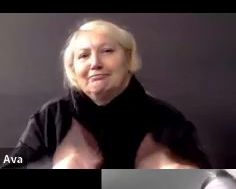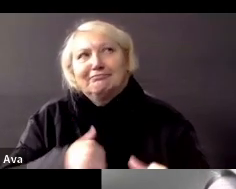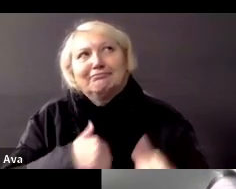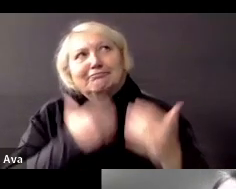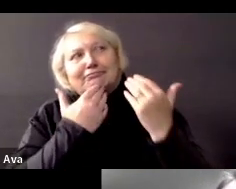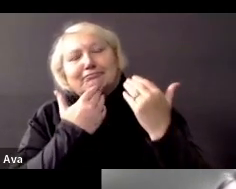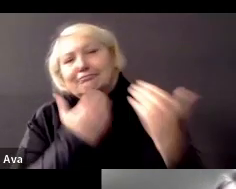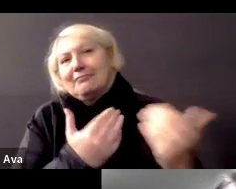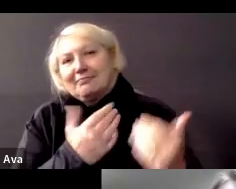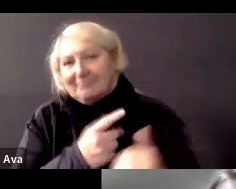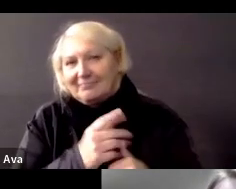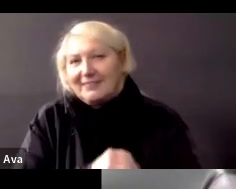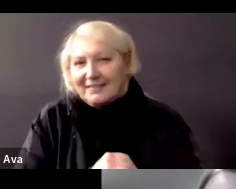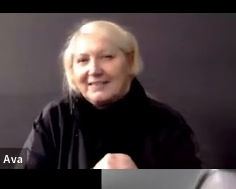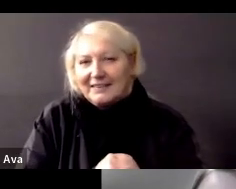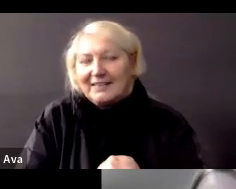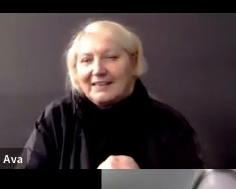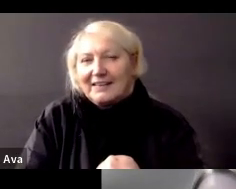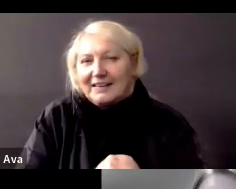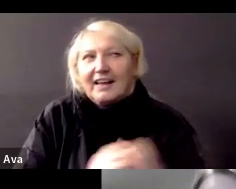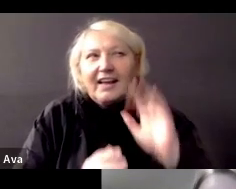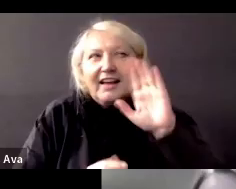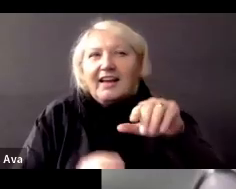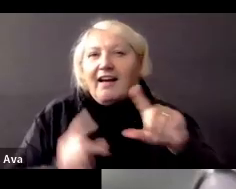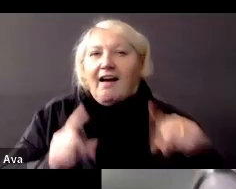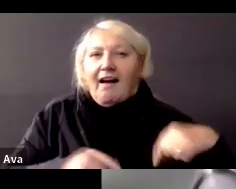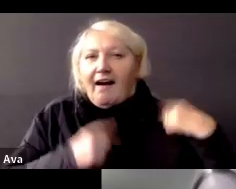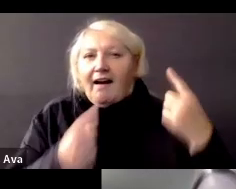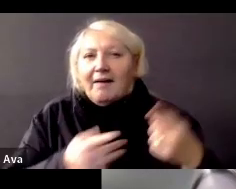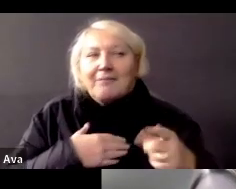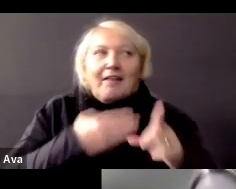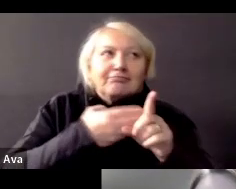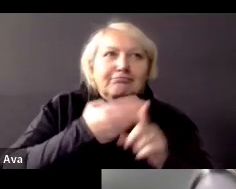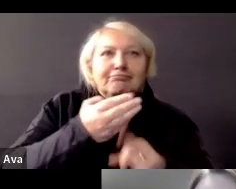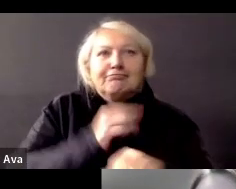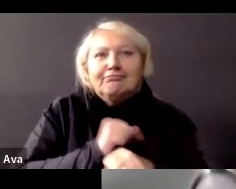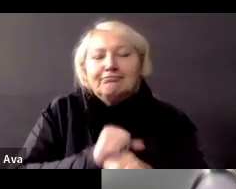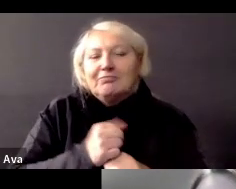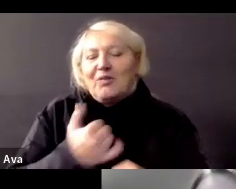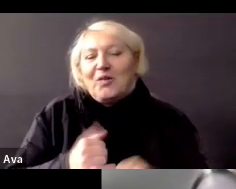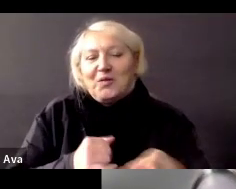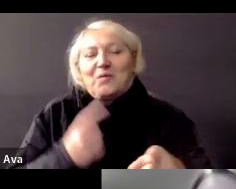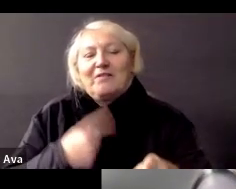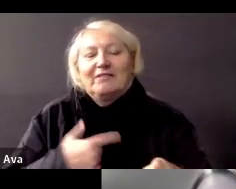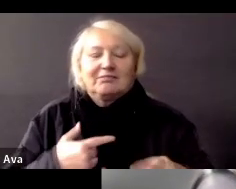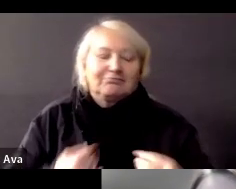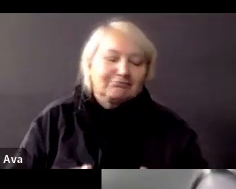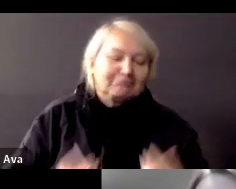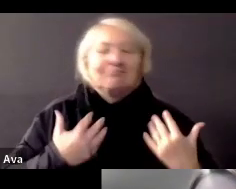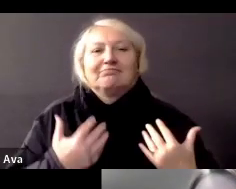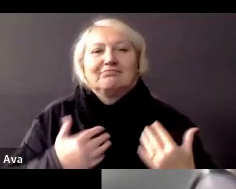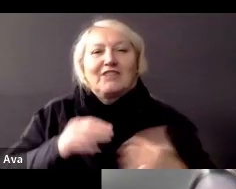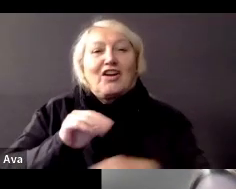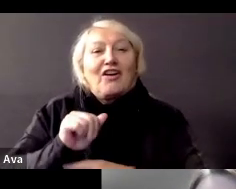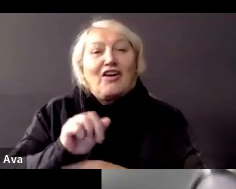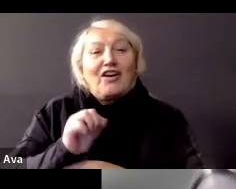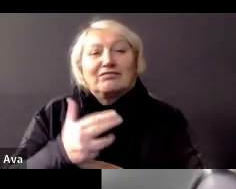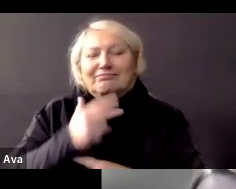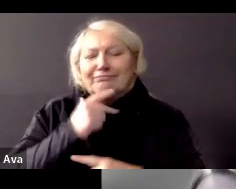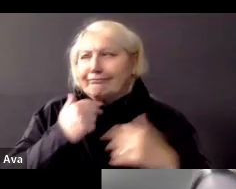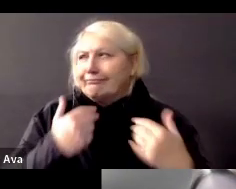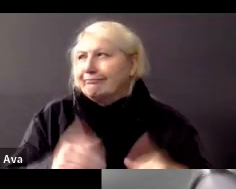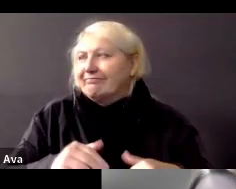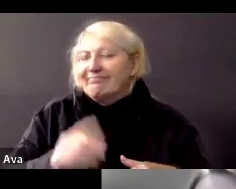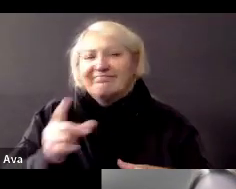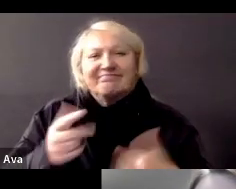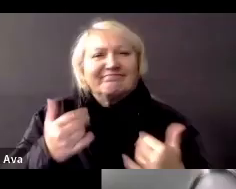I knew it would be one of the highlights of my career. Arch is a fantastic organization, and